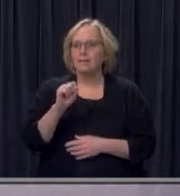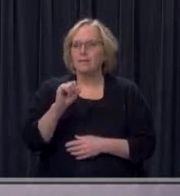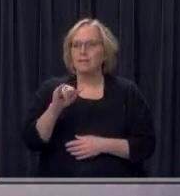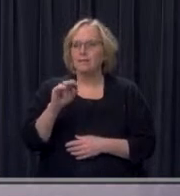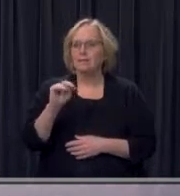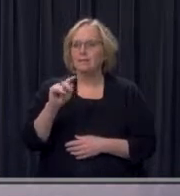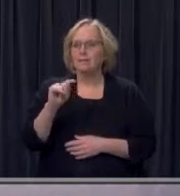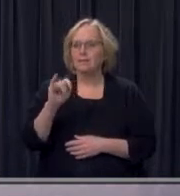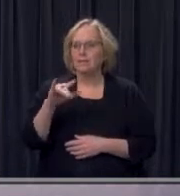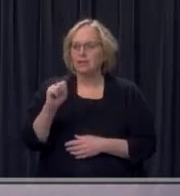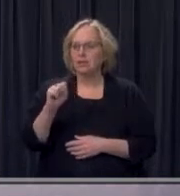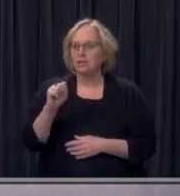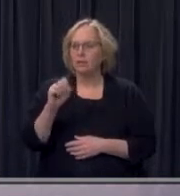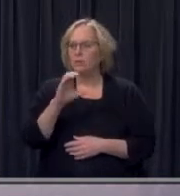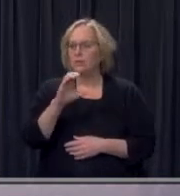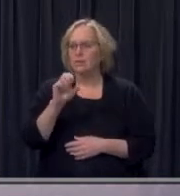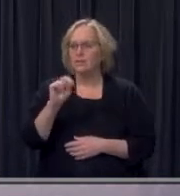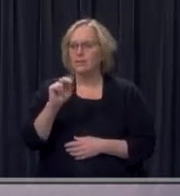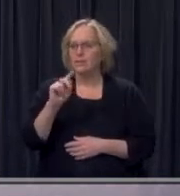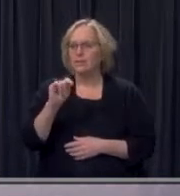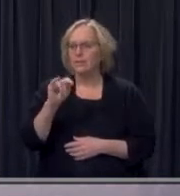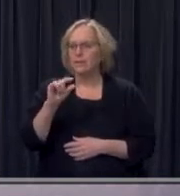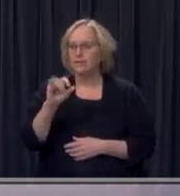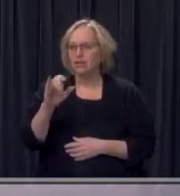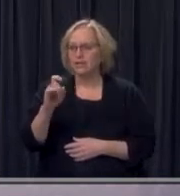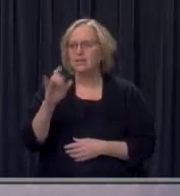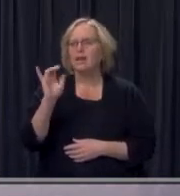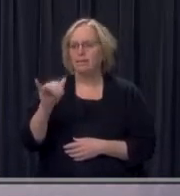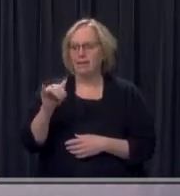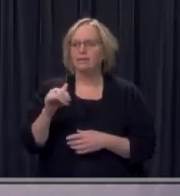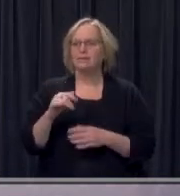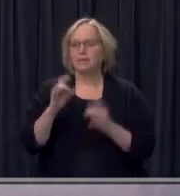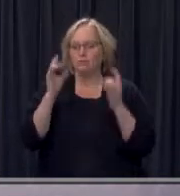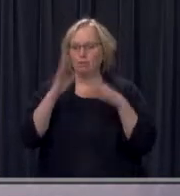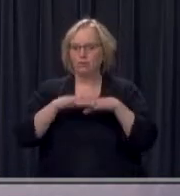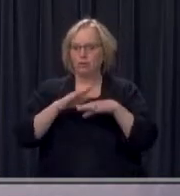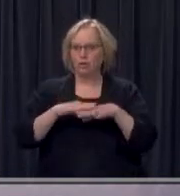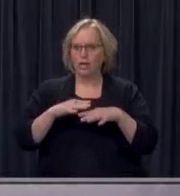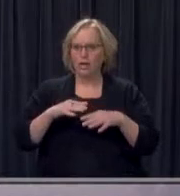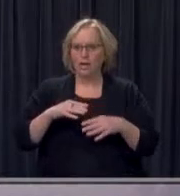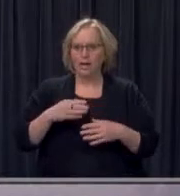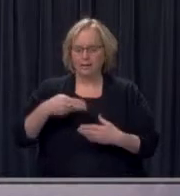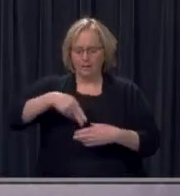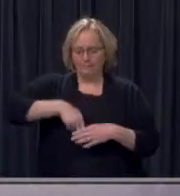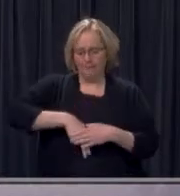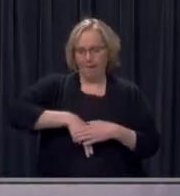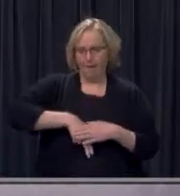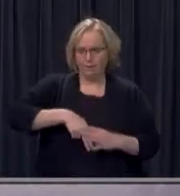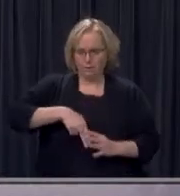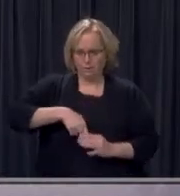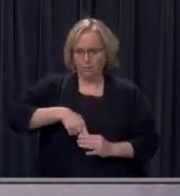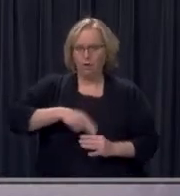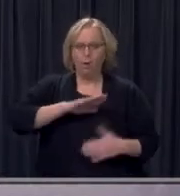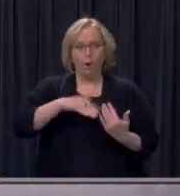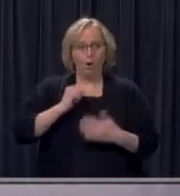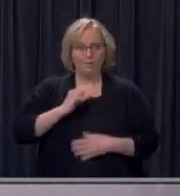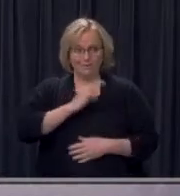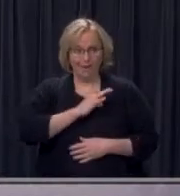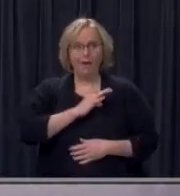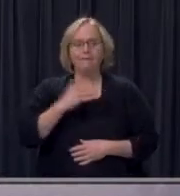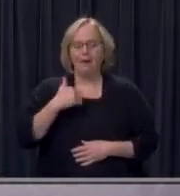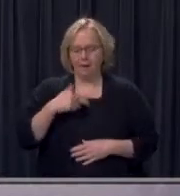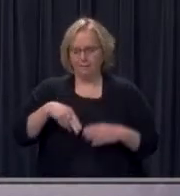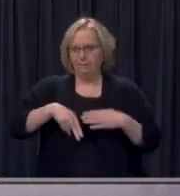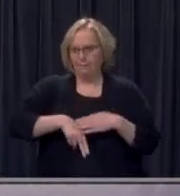product. You'll see staff members wearing it behind their badge, just like this. All of our staff members are issued their own badge. The